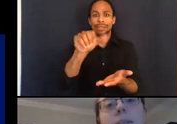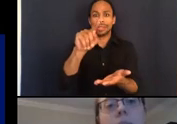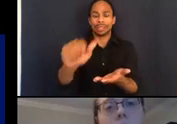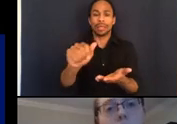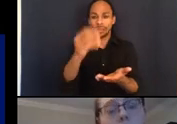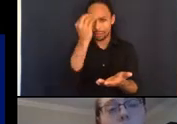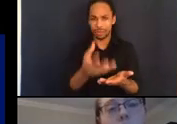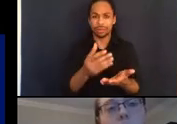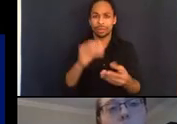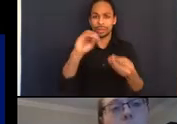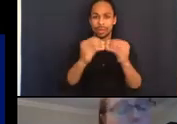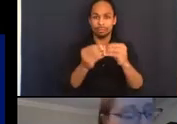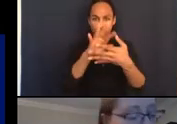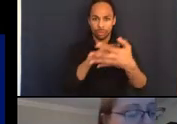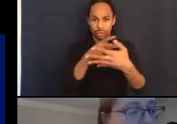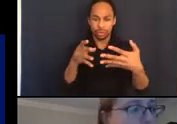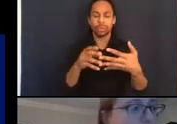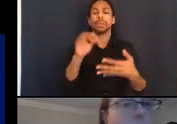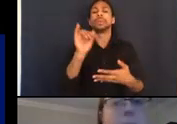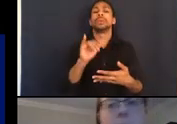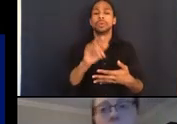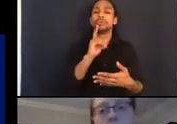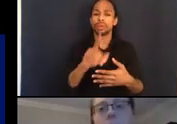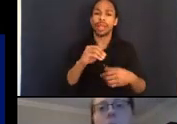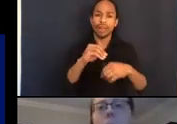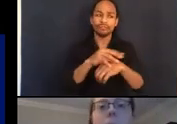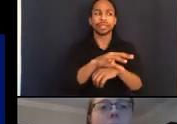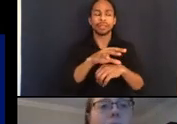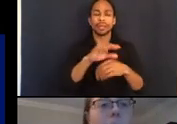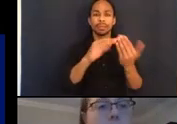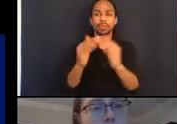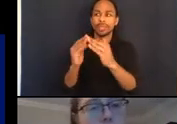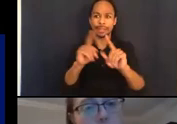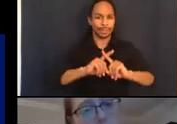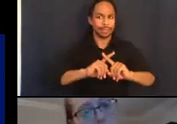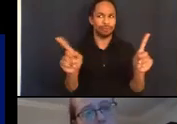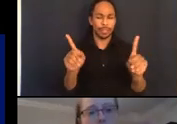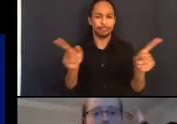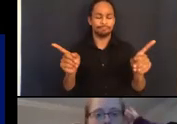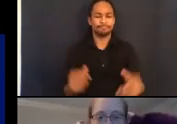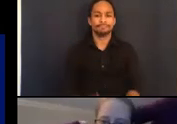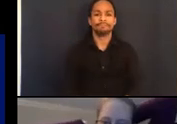the extent to which this was really affecting communities differently. Next slide.